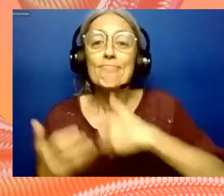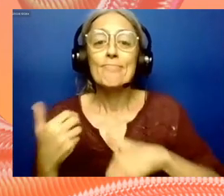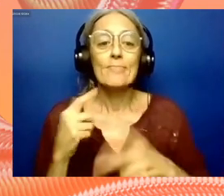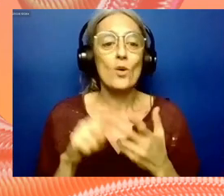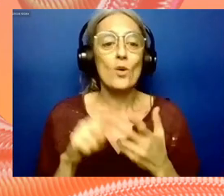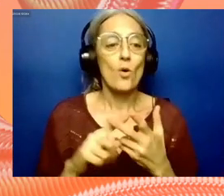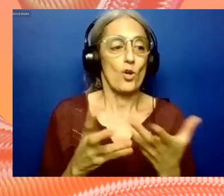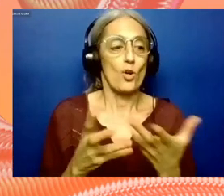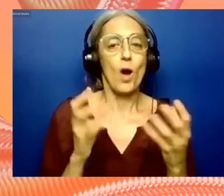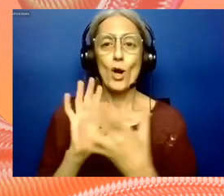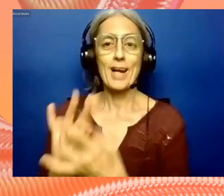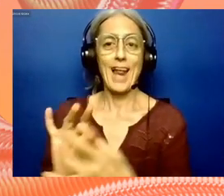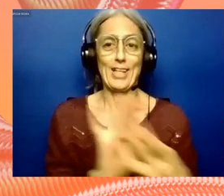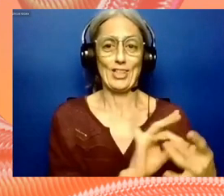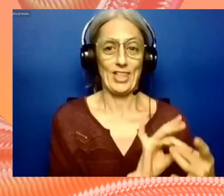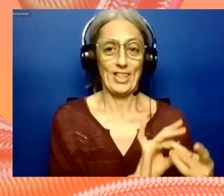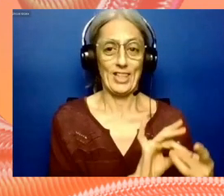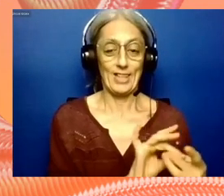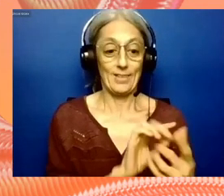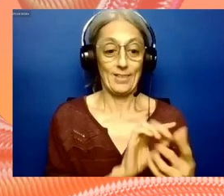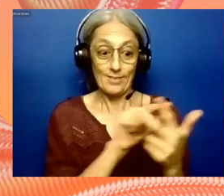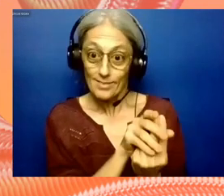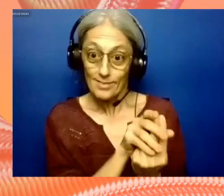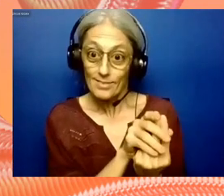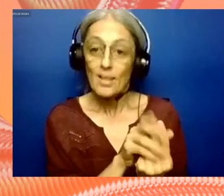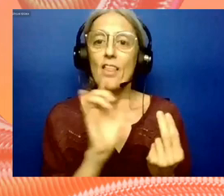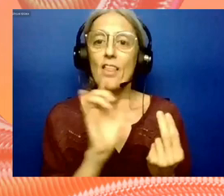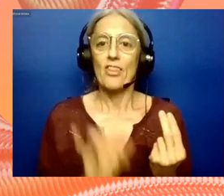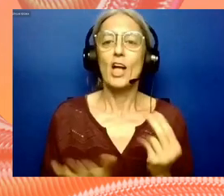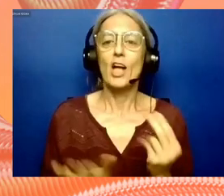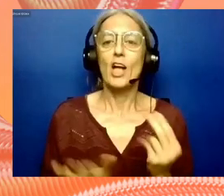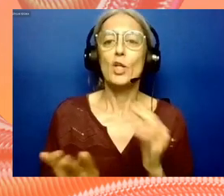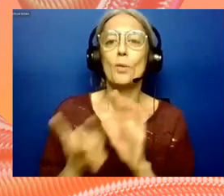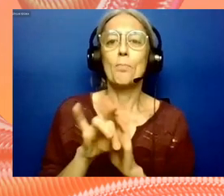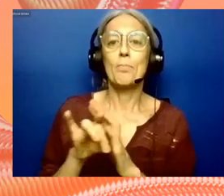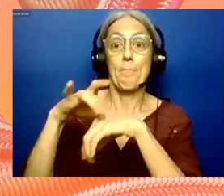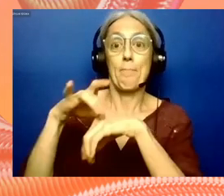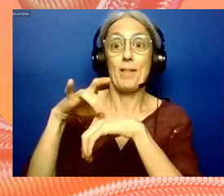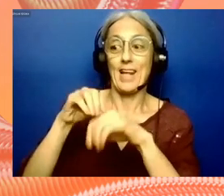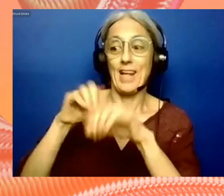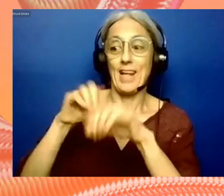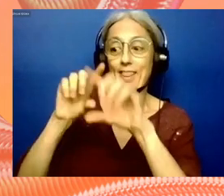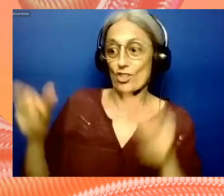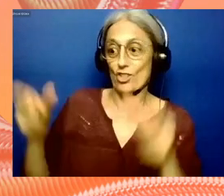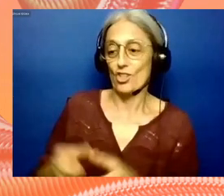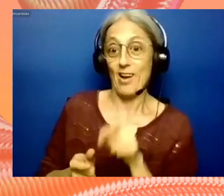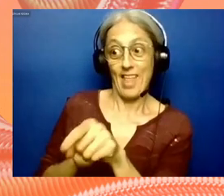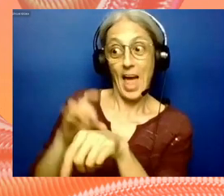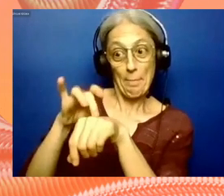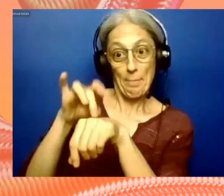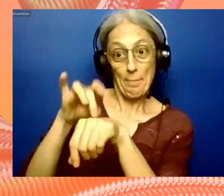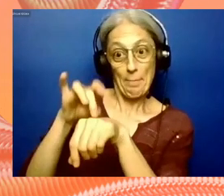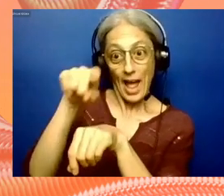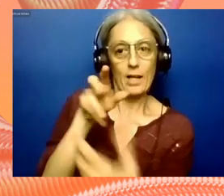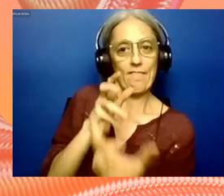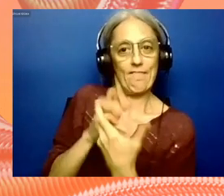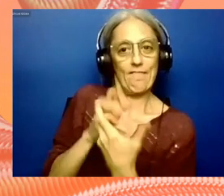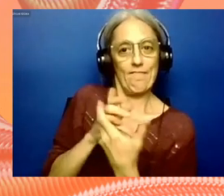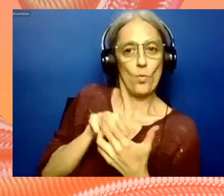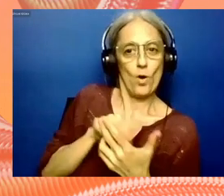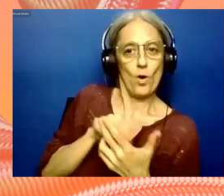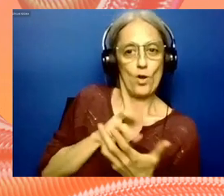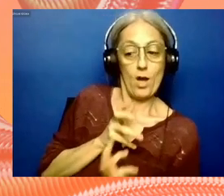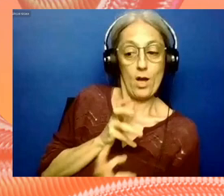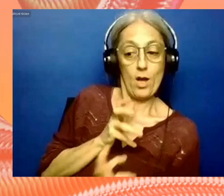chart with a planet that is aligned with that intention, and you make sure it's in a good position, and that's